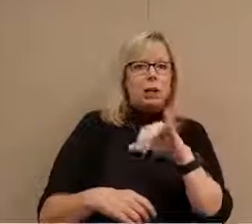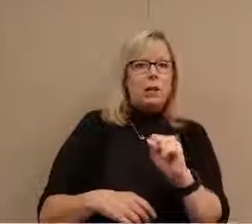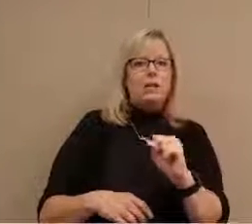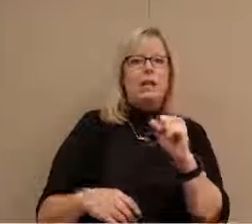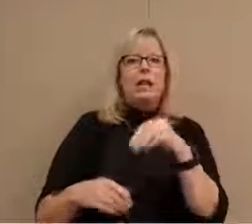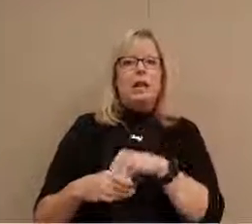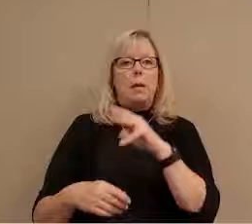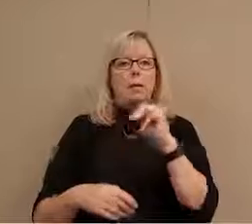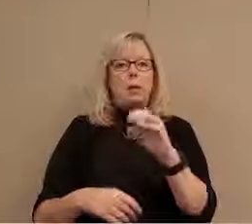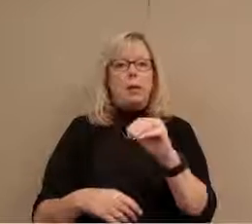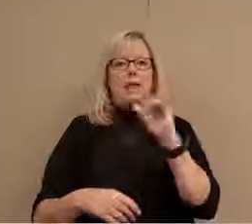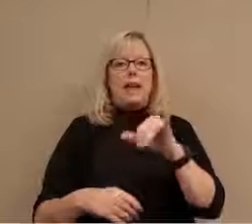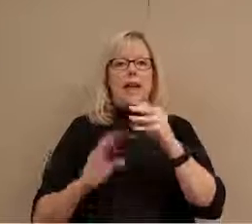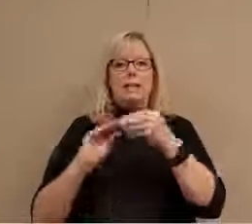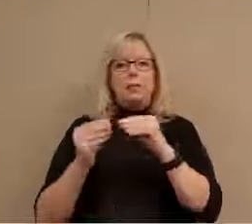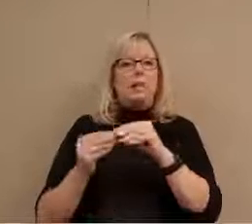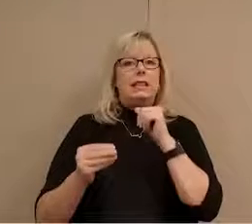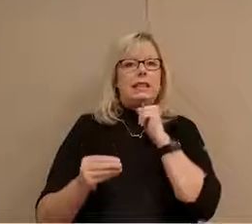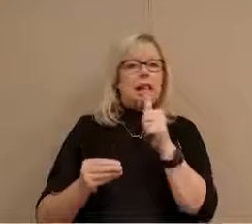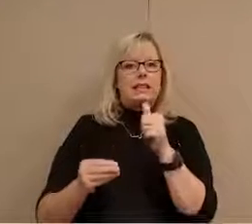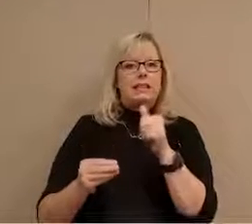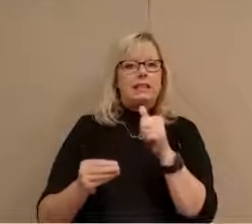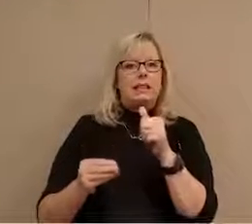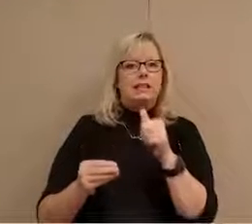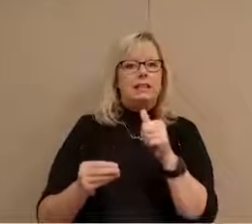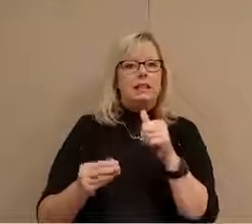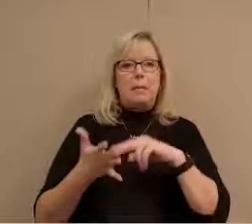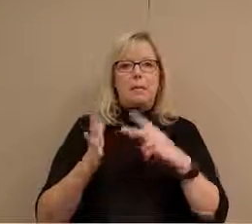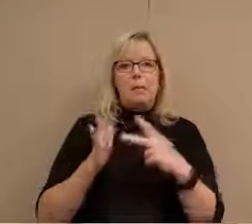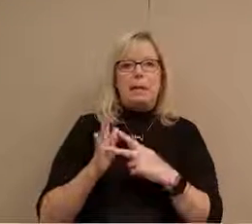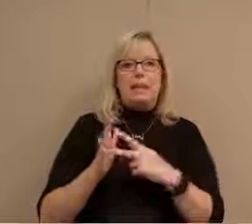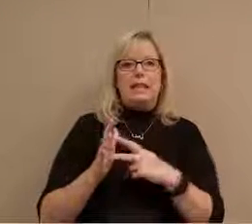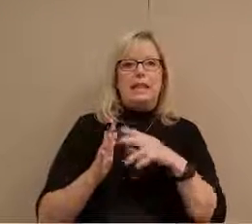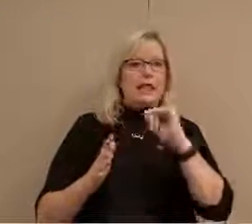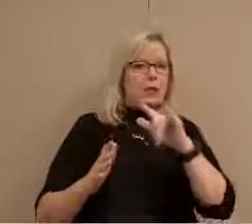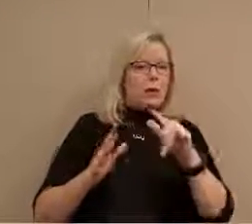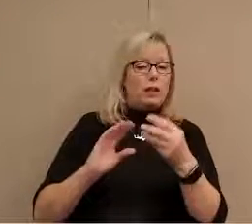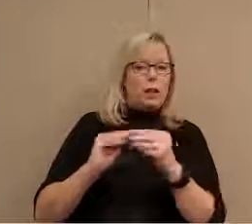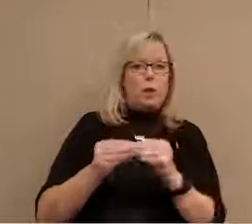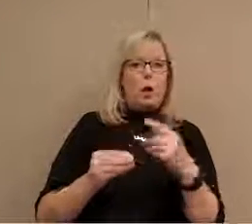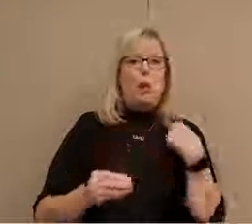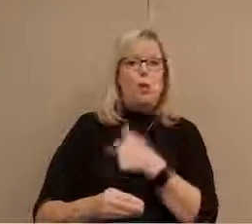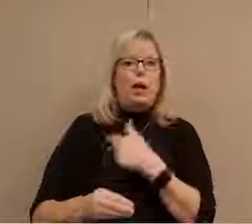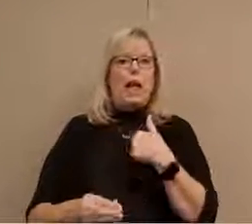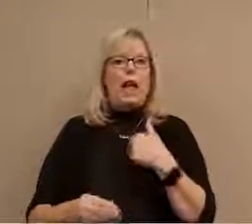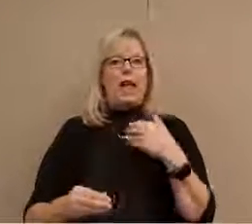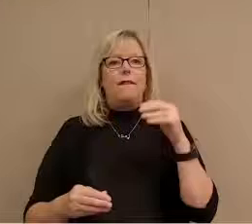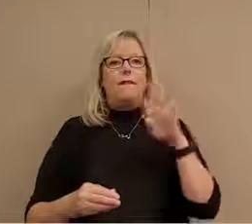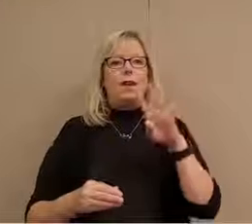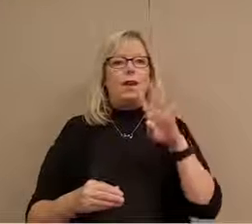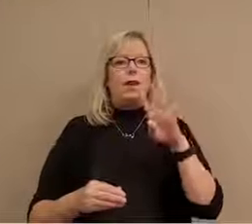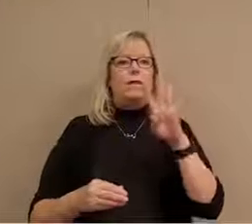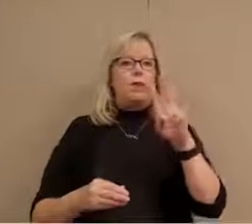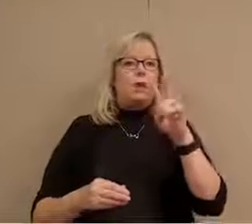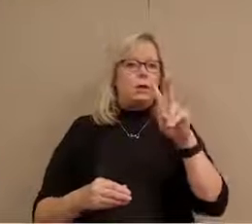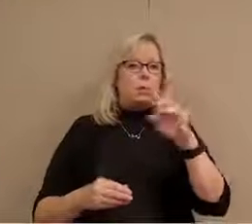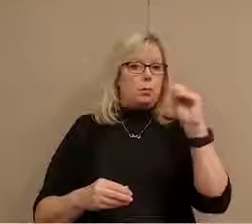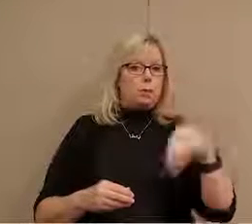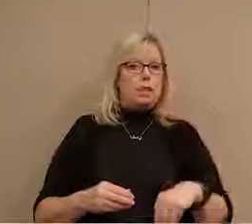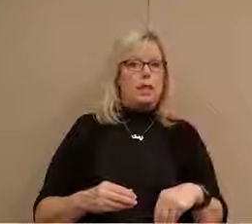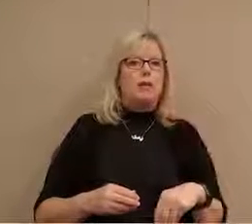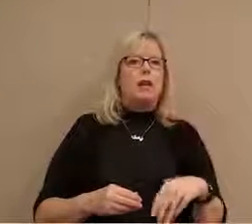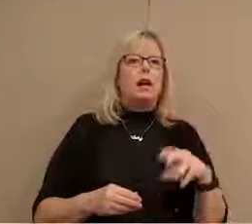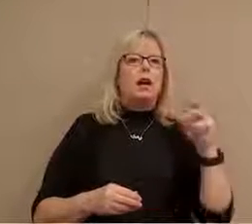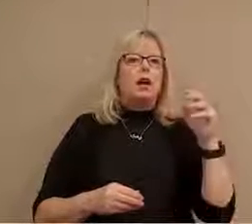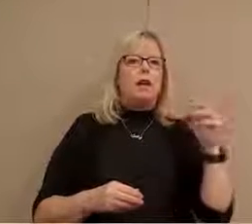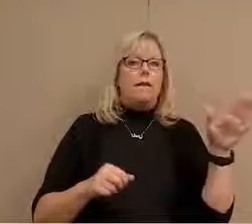Missouri, and that number doesn't necessarily translate into Illinois statistics. So we're at 42.5 for fully vaccinated, one dose is at 55,